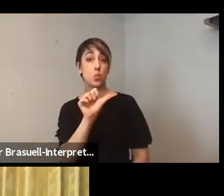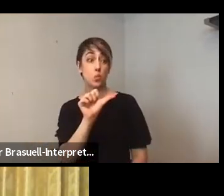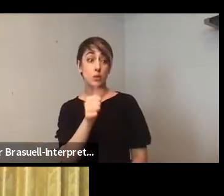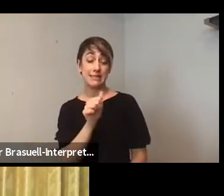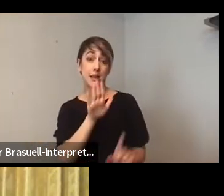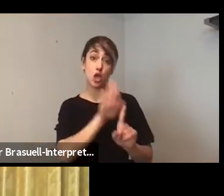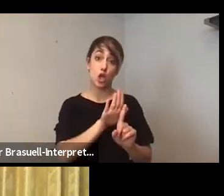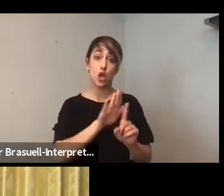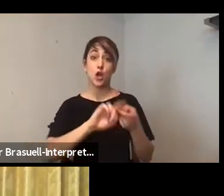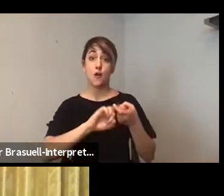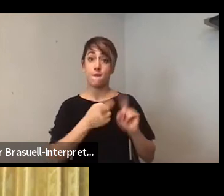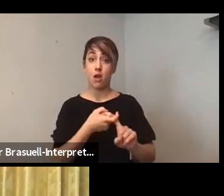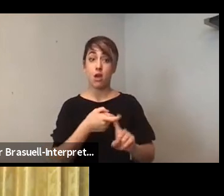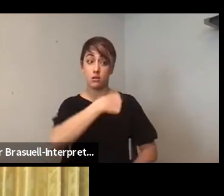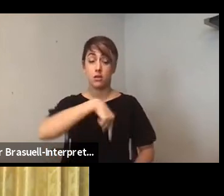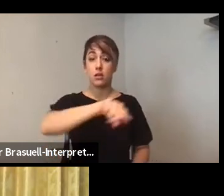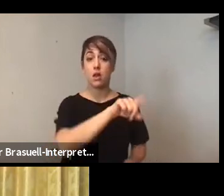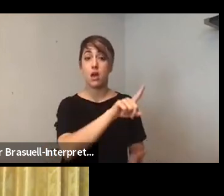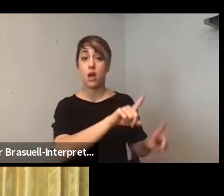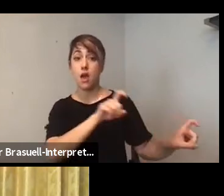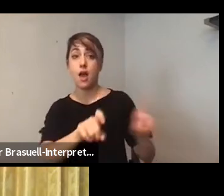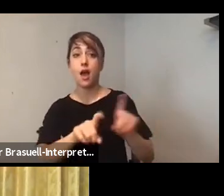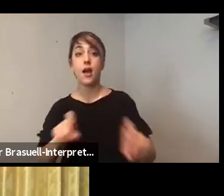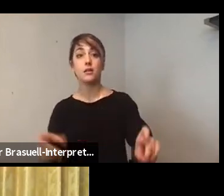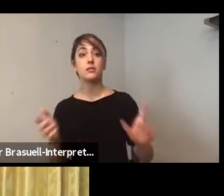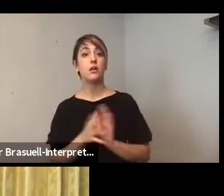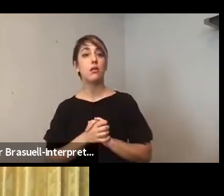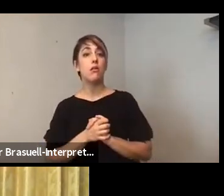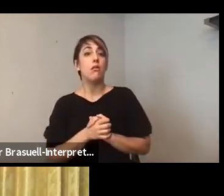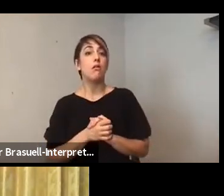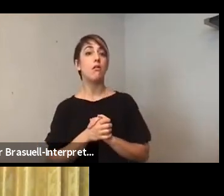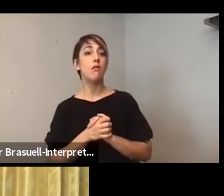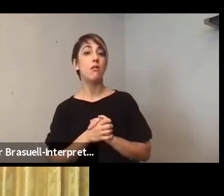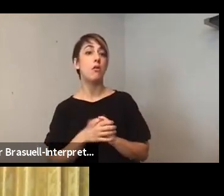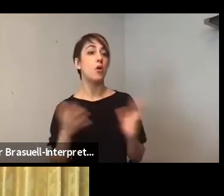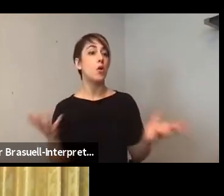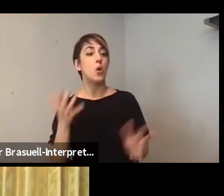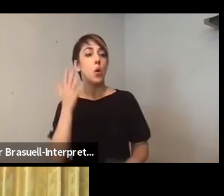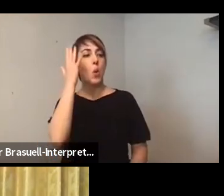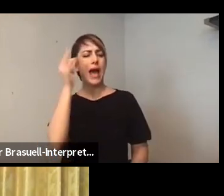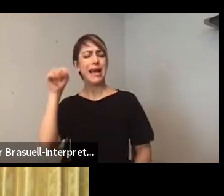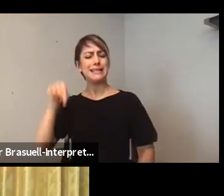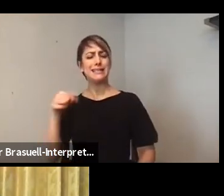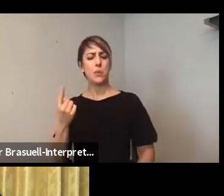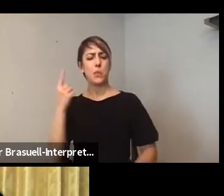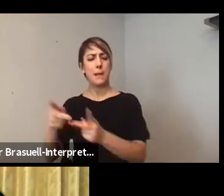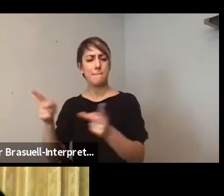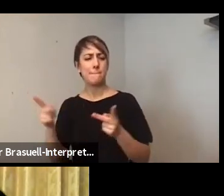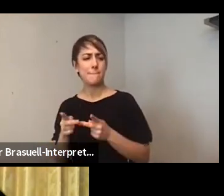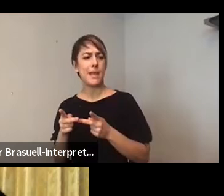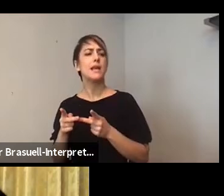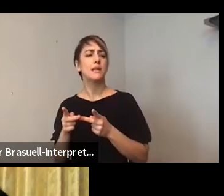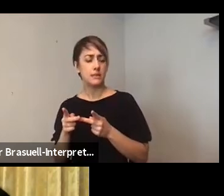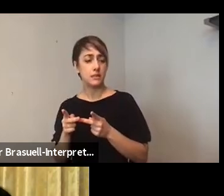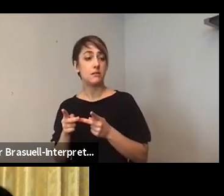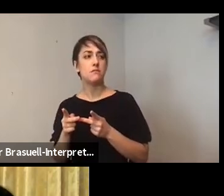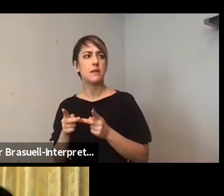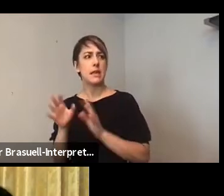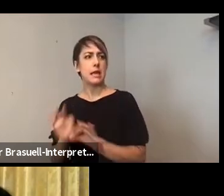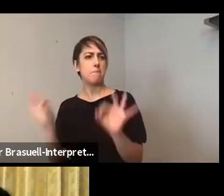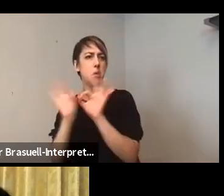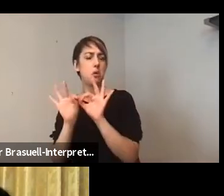lived, and if they could just narrate 5 minutes of why that place was so significant. And then she would bike to all these